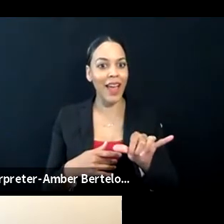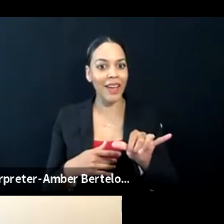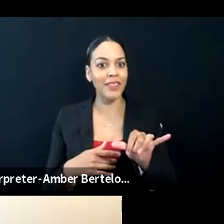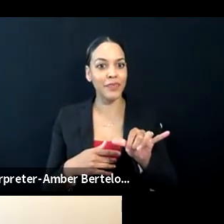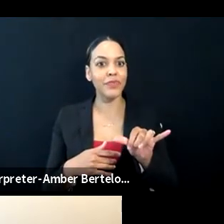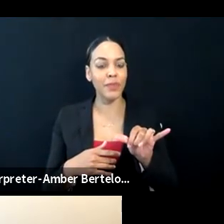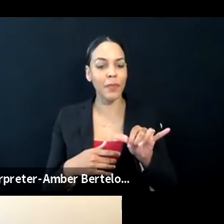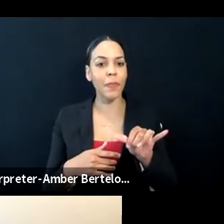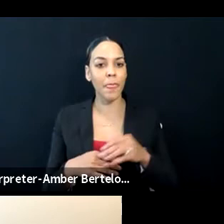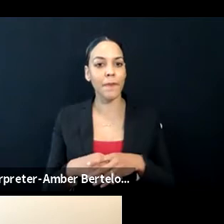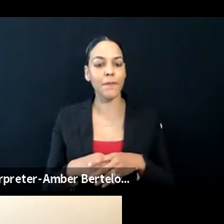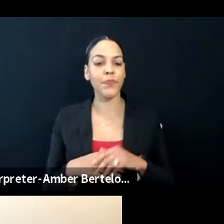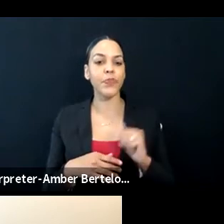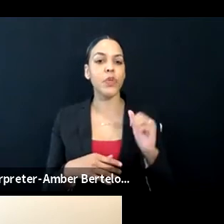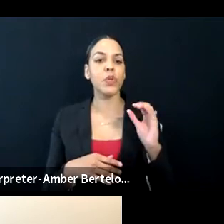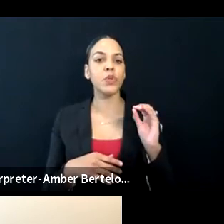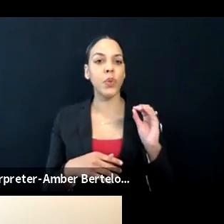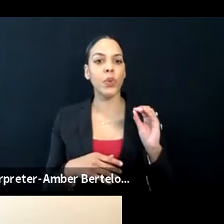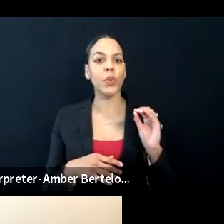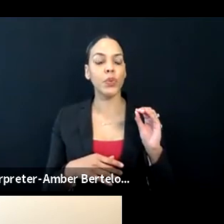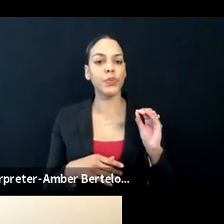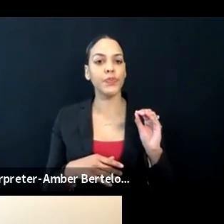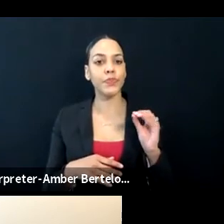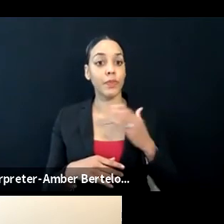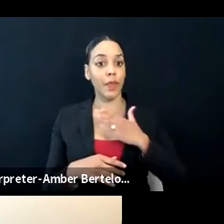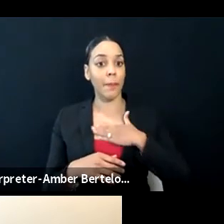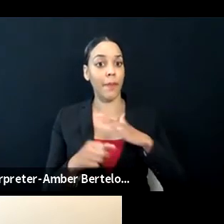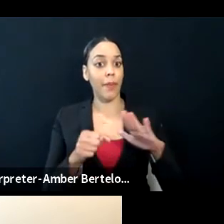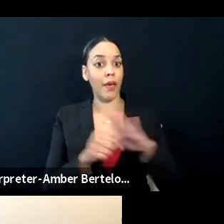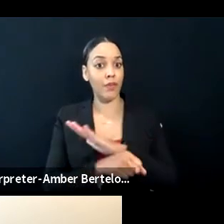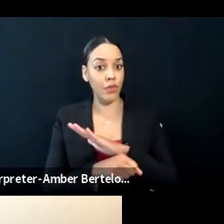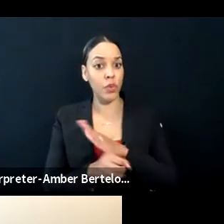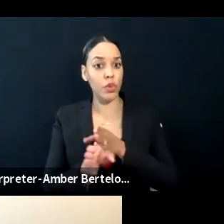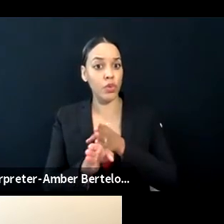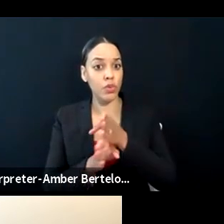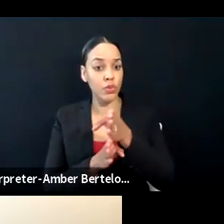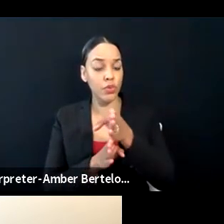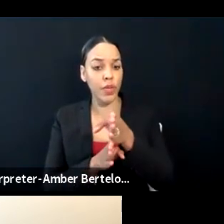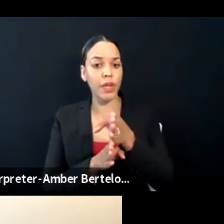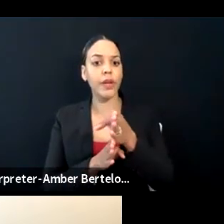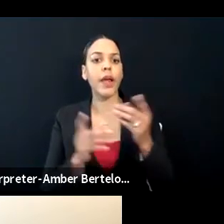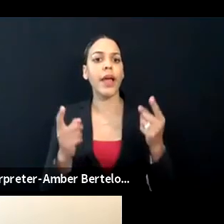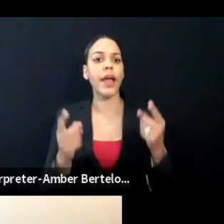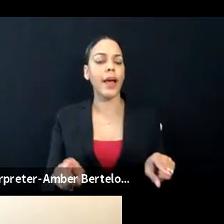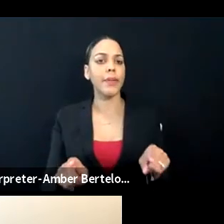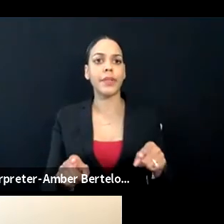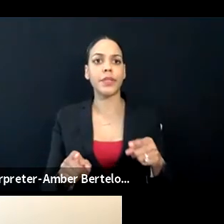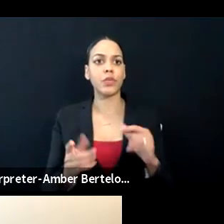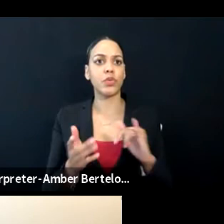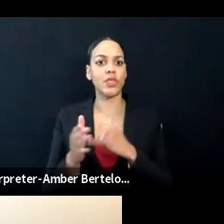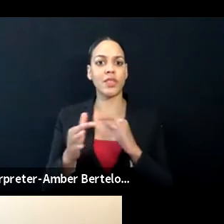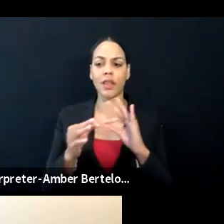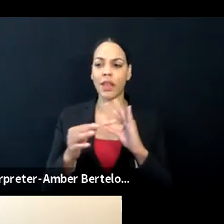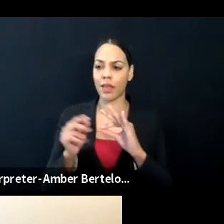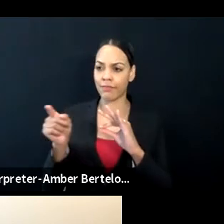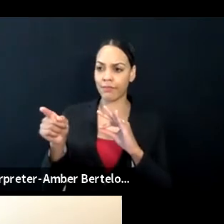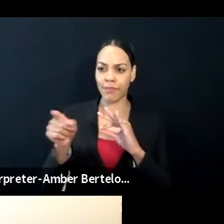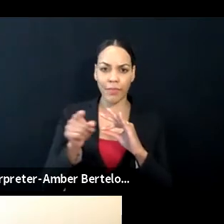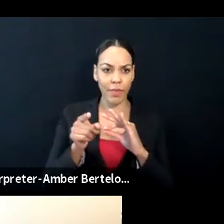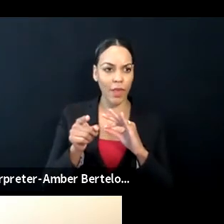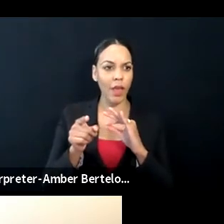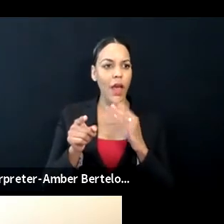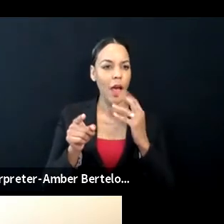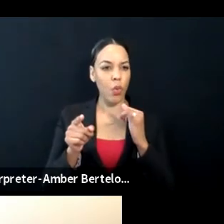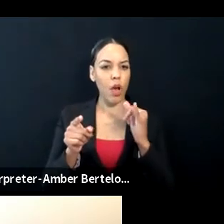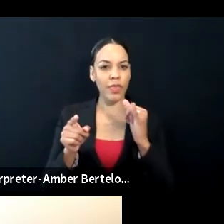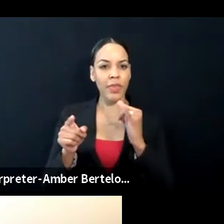they needed, right? And so my entire career has just been saying, that's what I want to do. I want to create